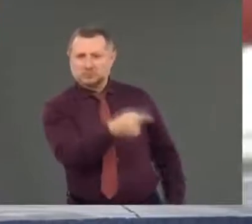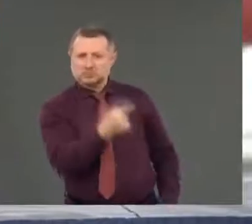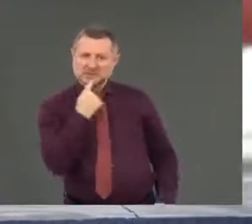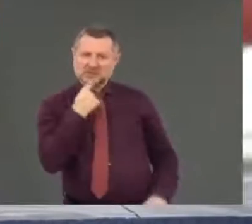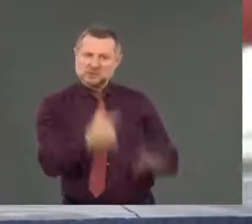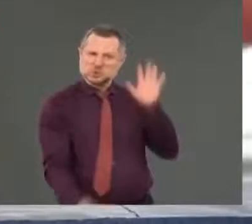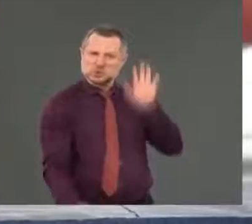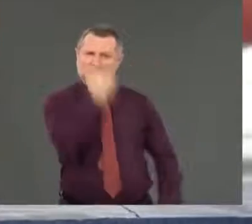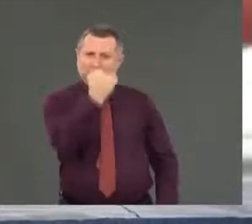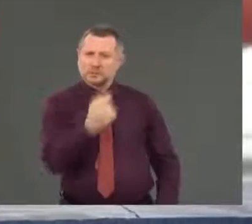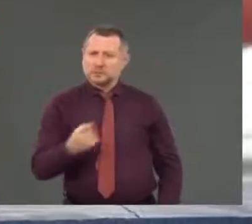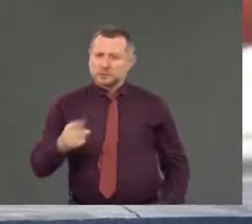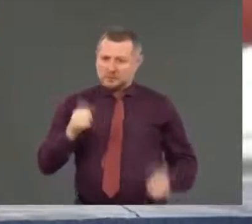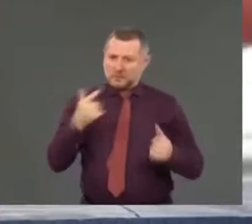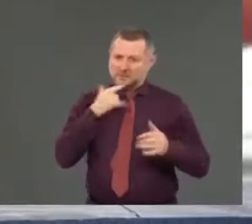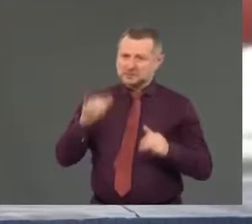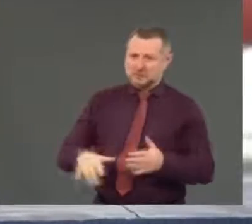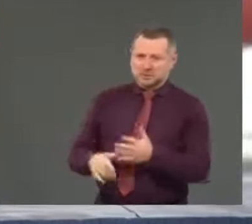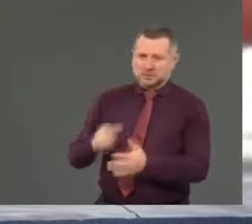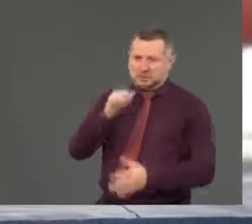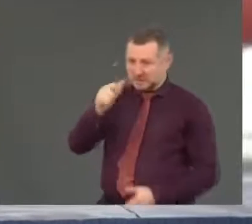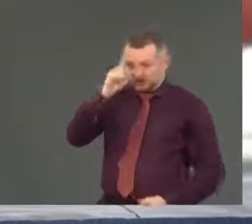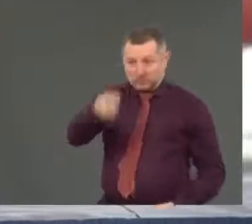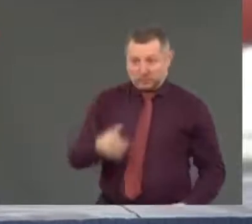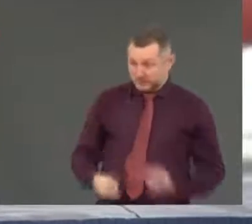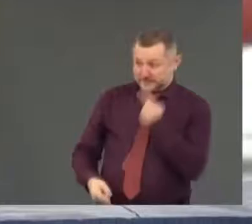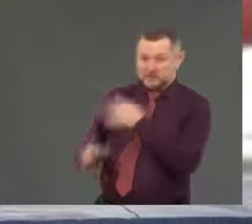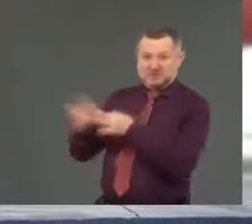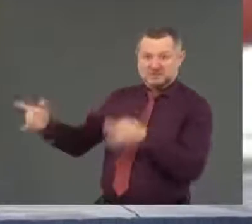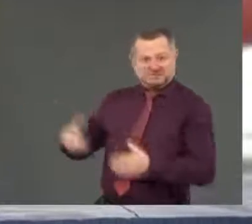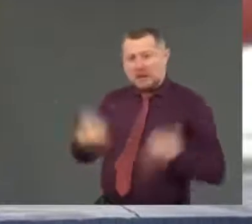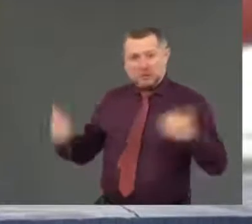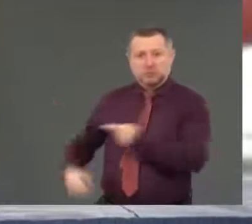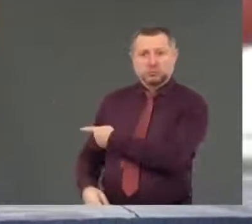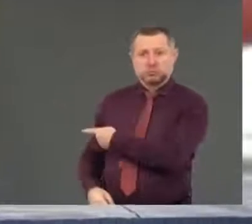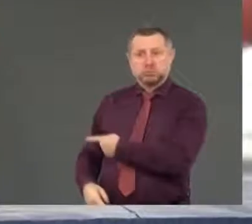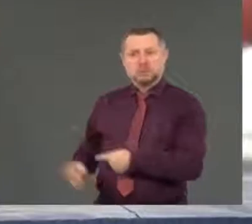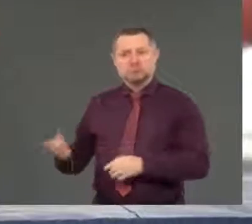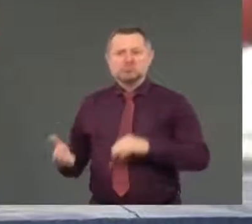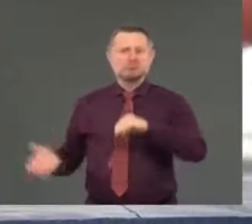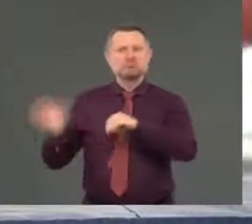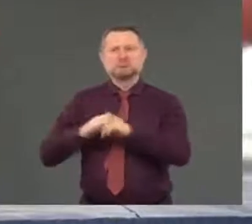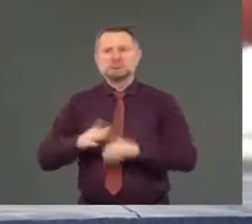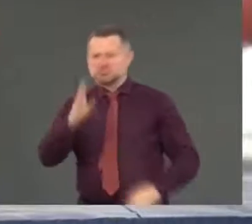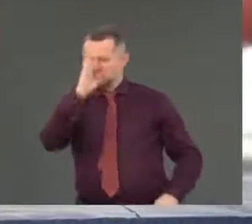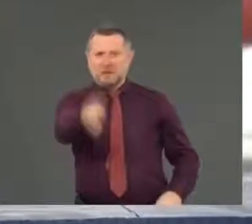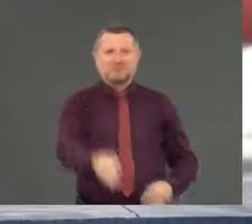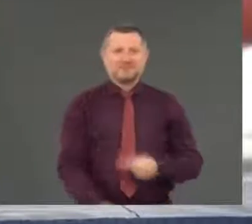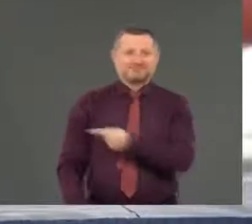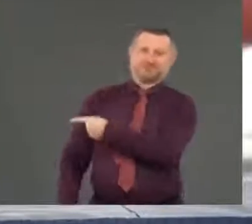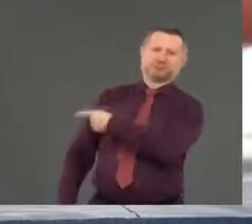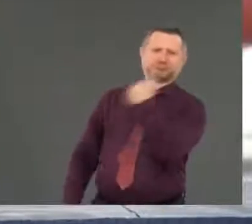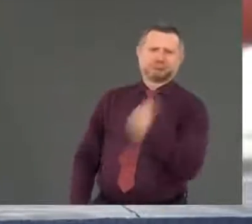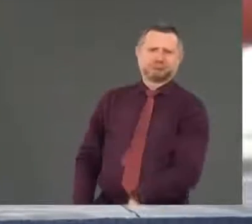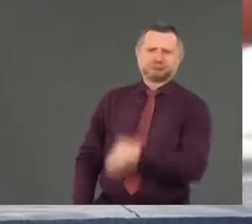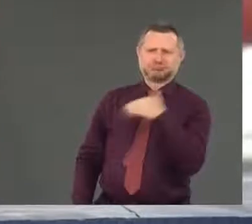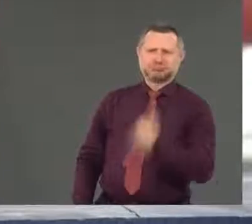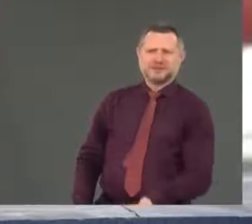That's another way of saying not smart. Sort of the hyper New York way of saying that. Takes less words.